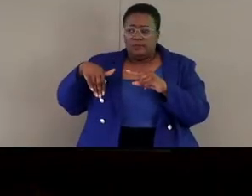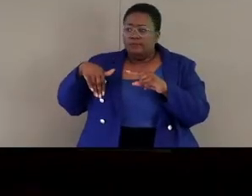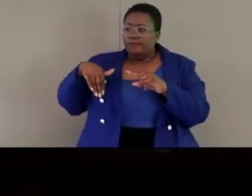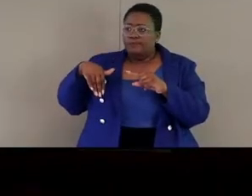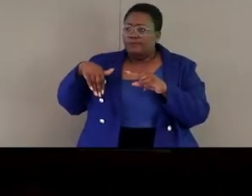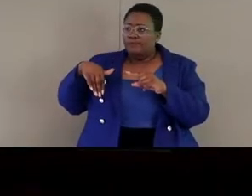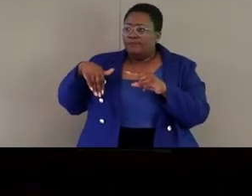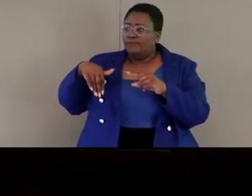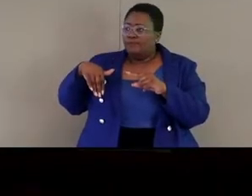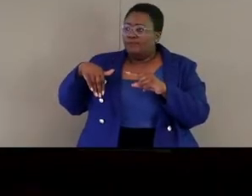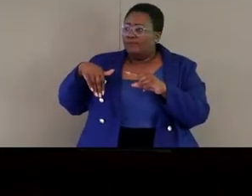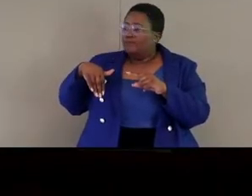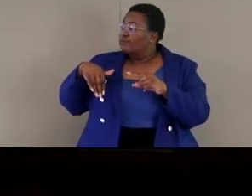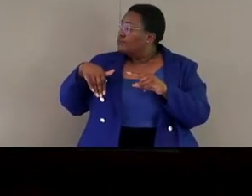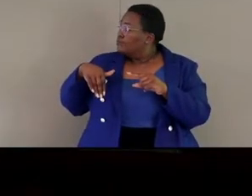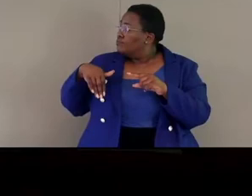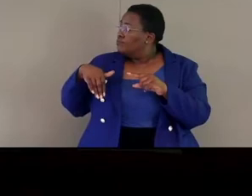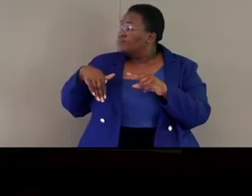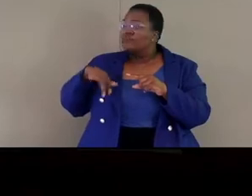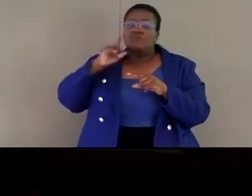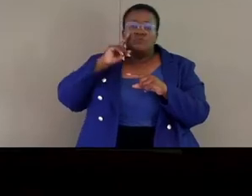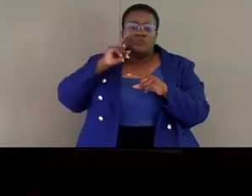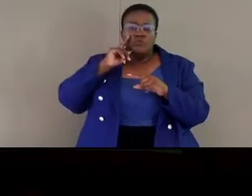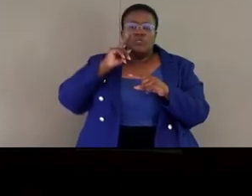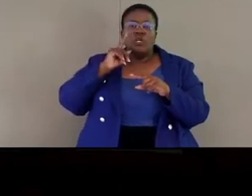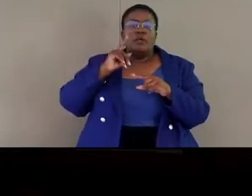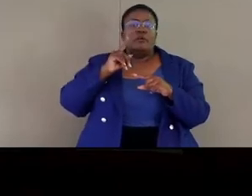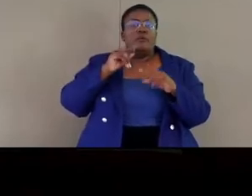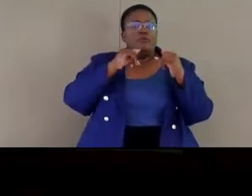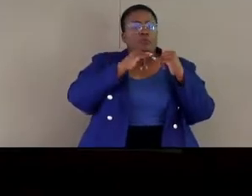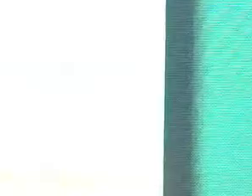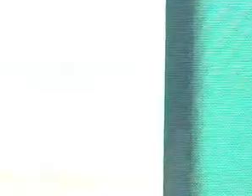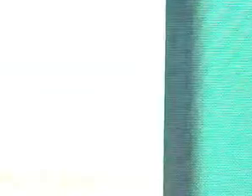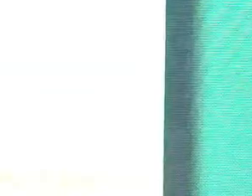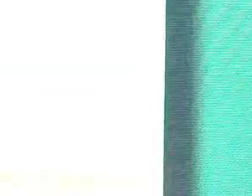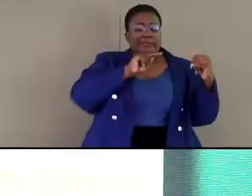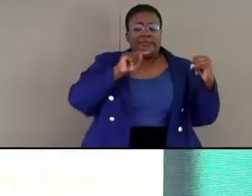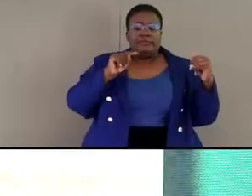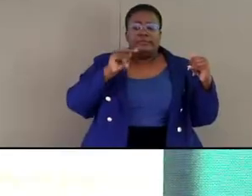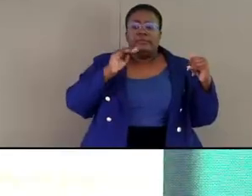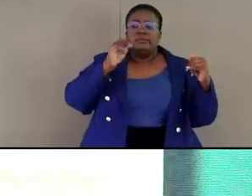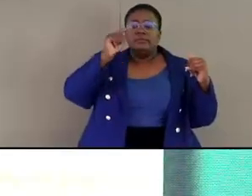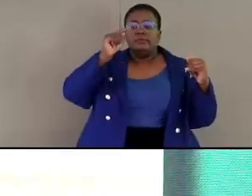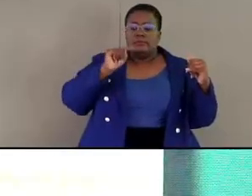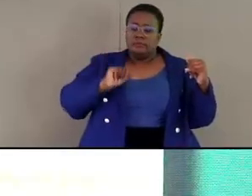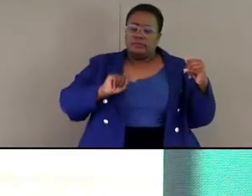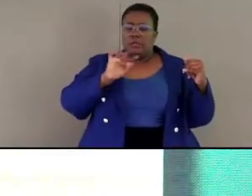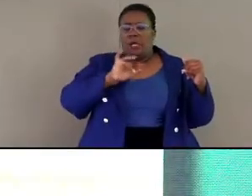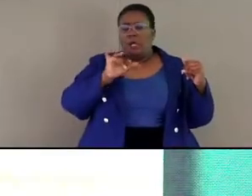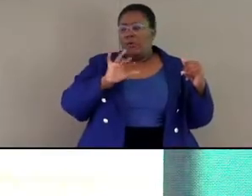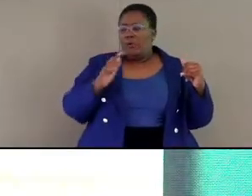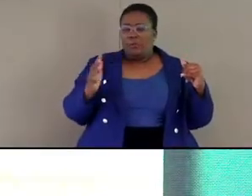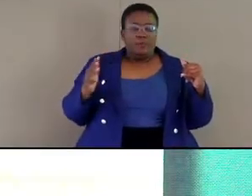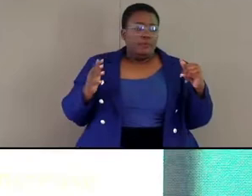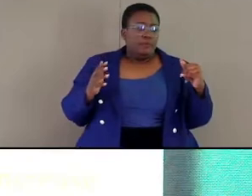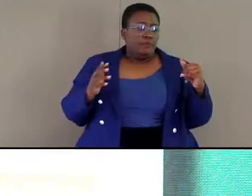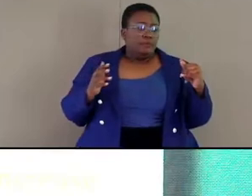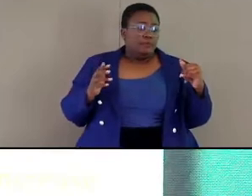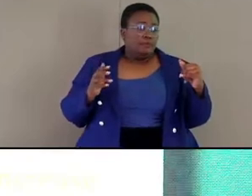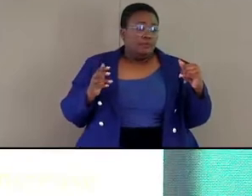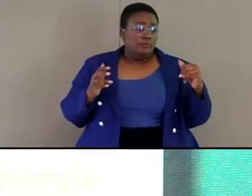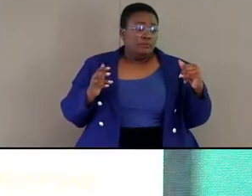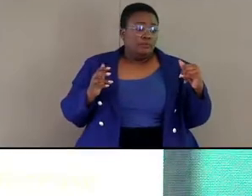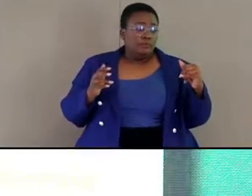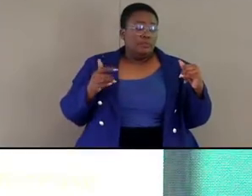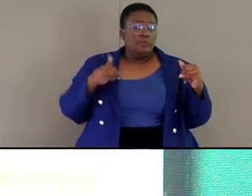Then we modeled the CSG against the different poverty lines, and we also looked at a more gradual way of phasing it in. And then